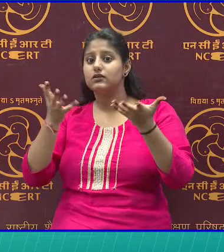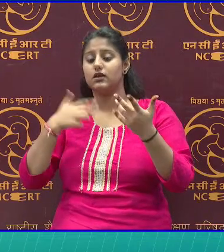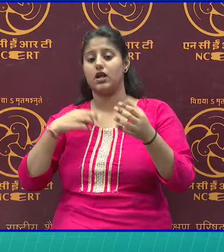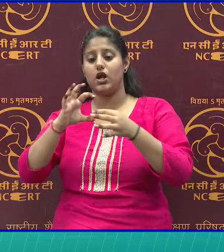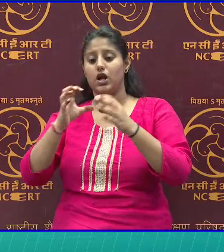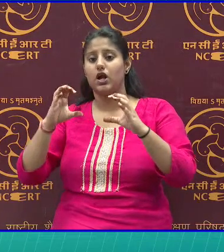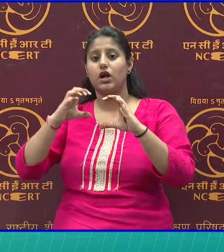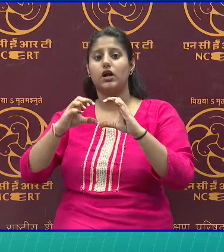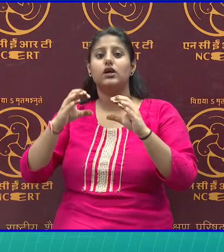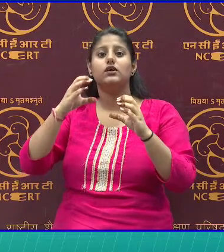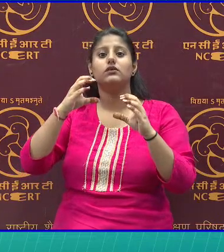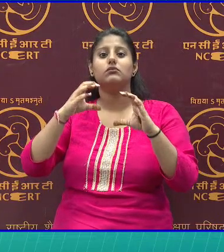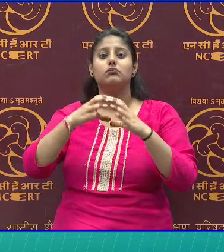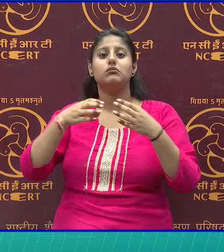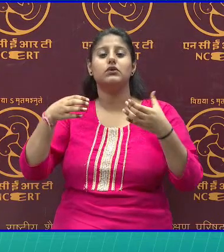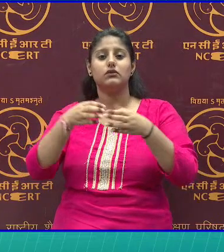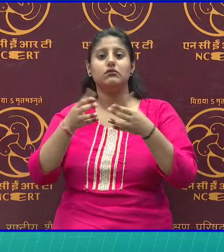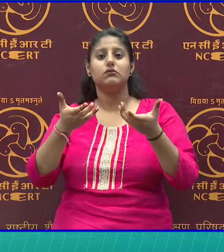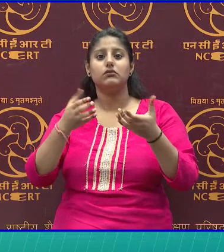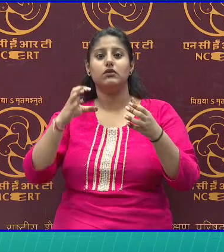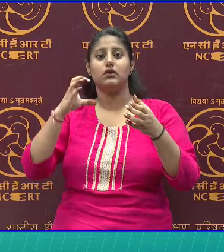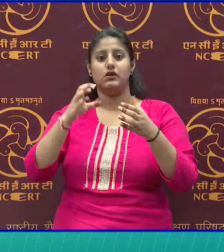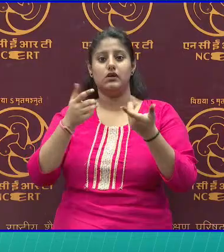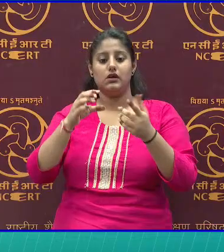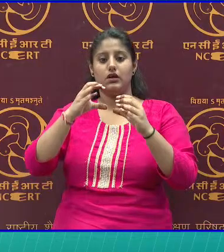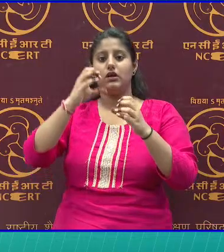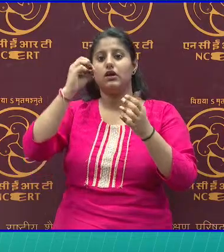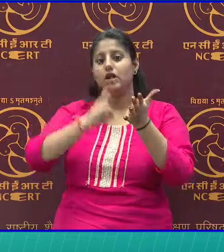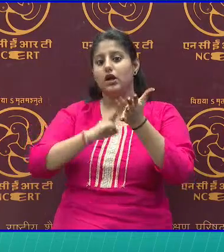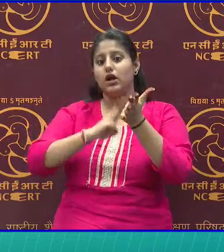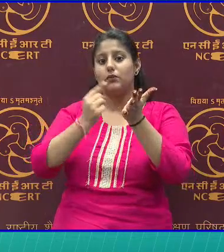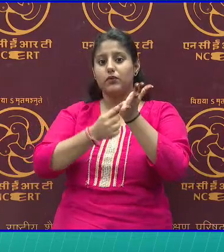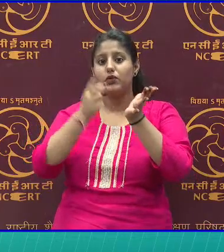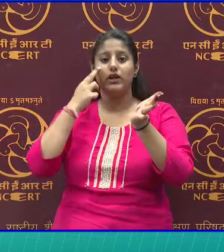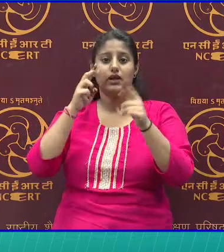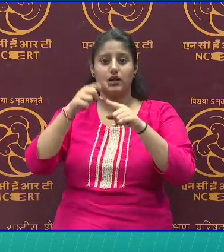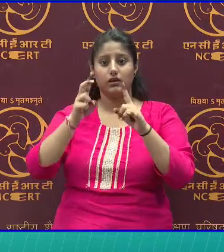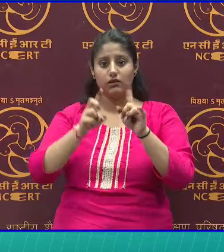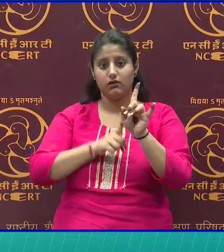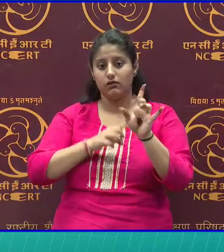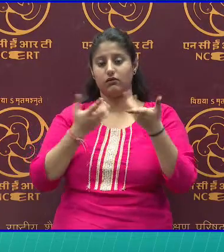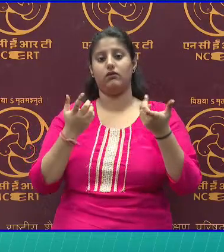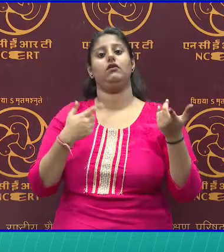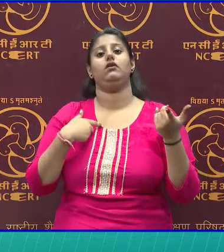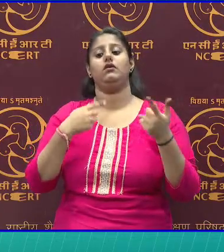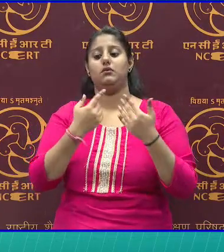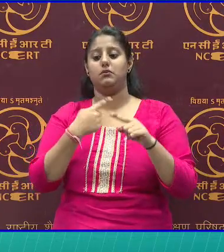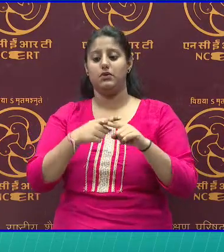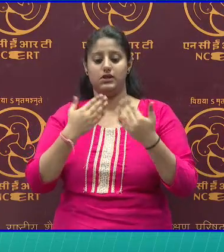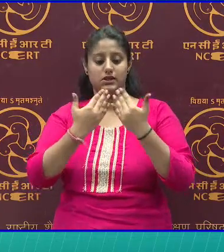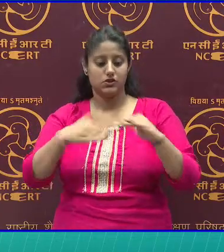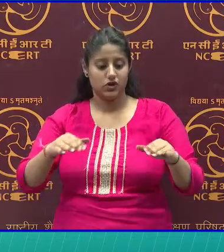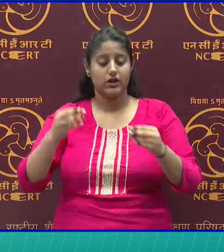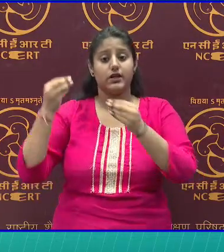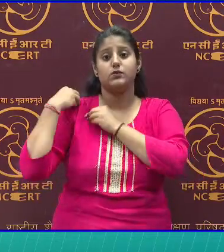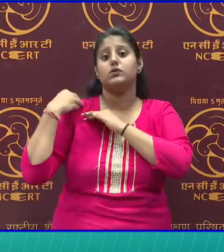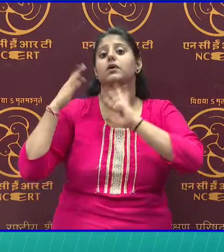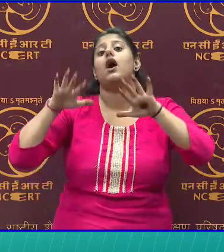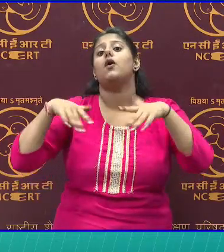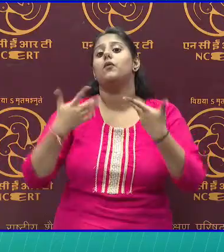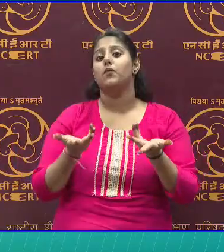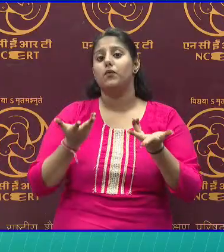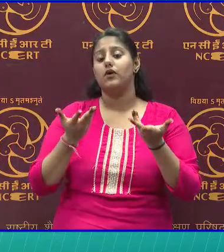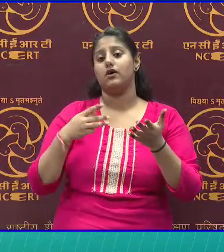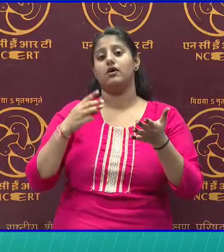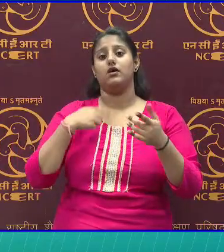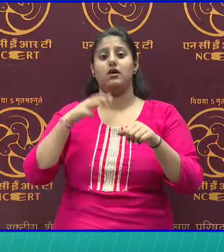community. What community is, what is the role of community, and how could a child be a responsible